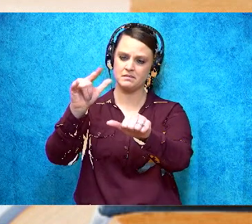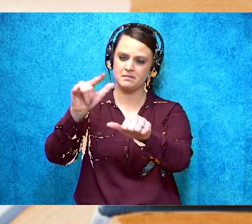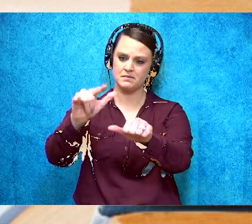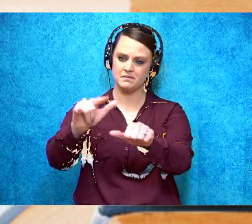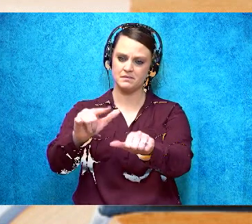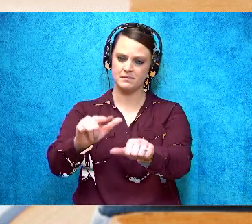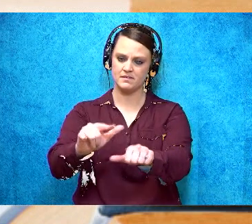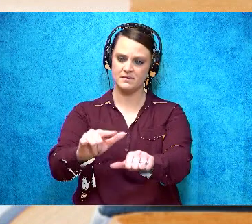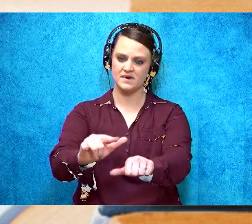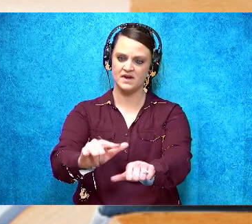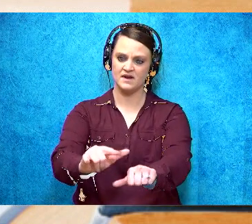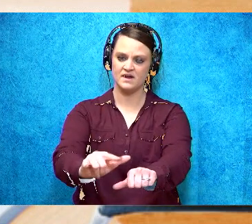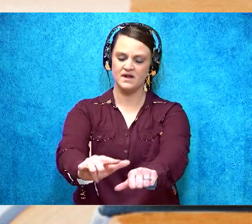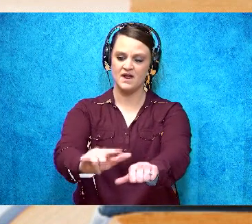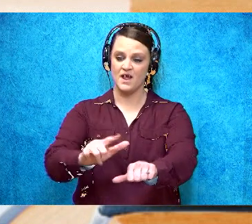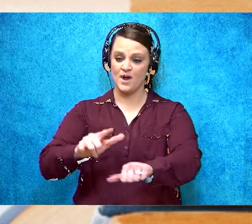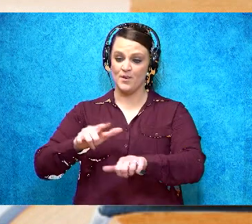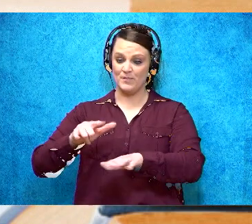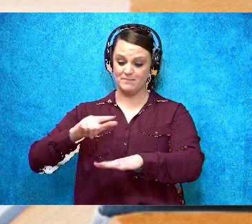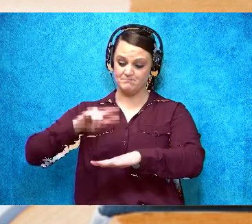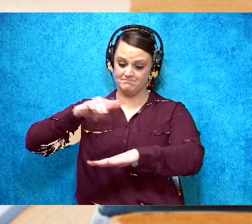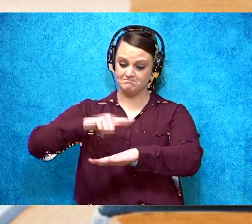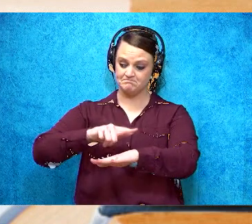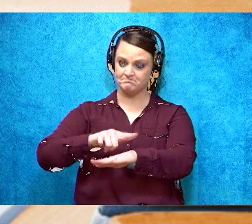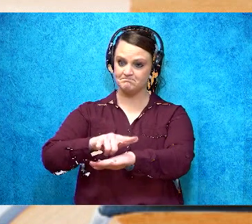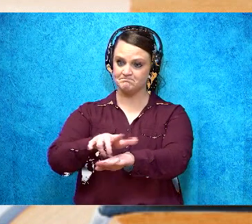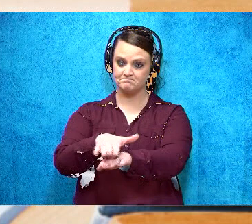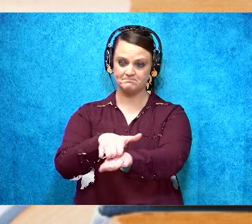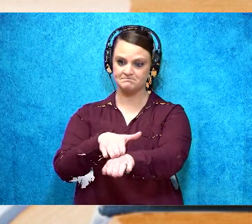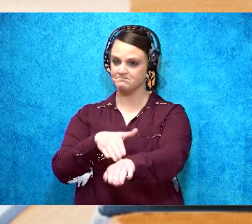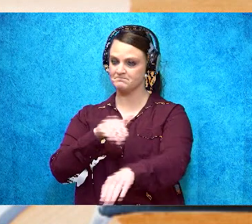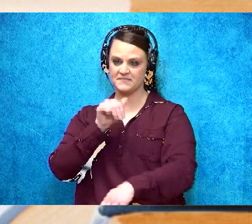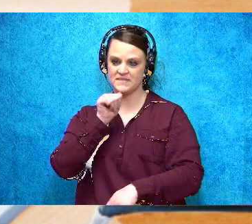lower, but not slowing down.